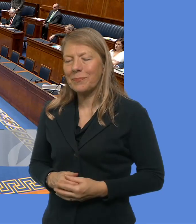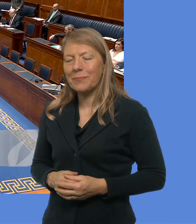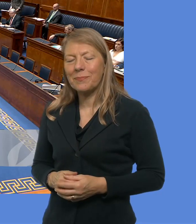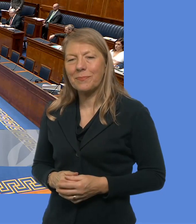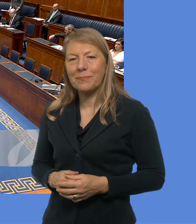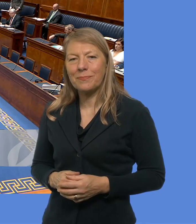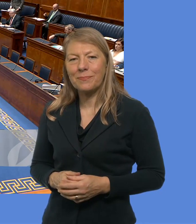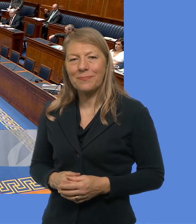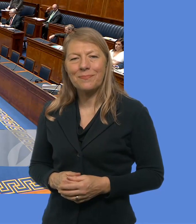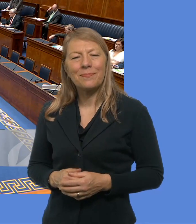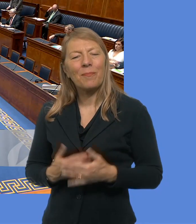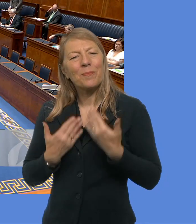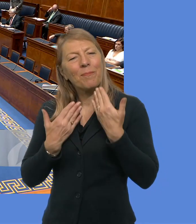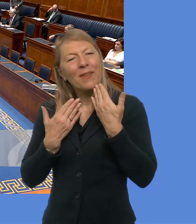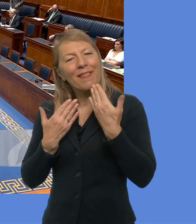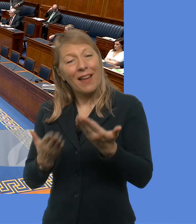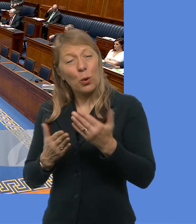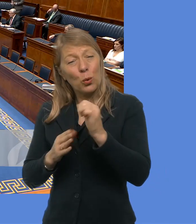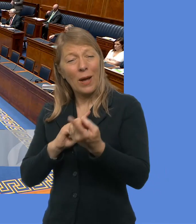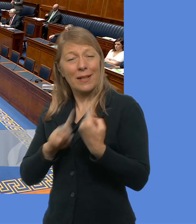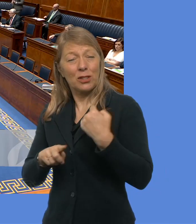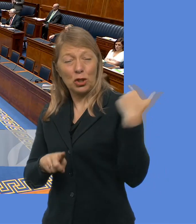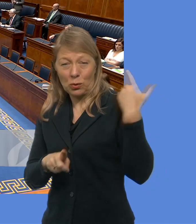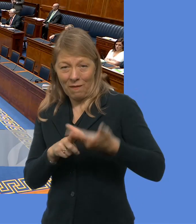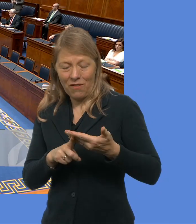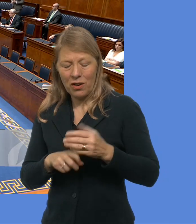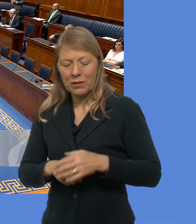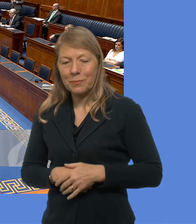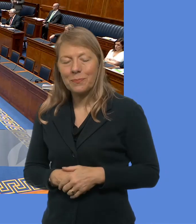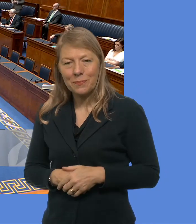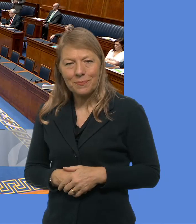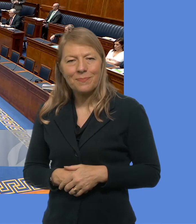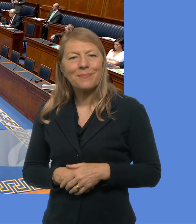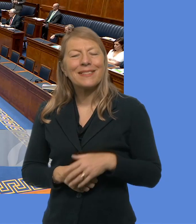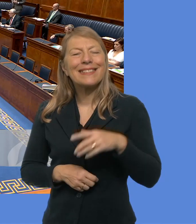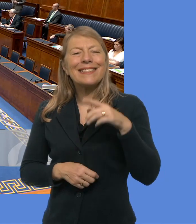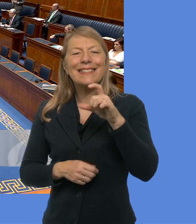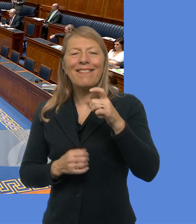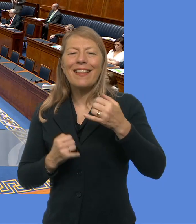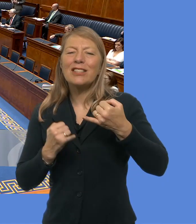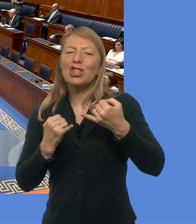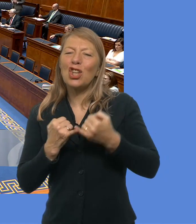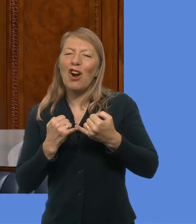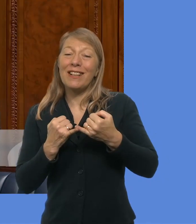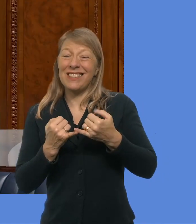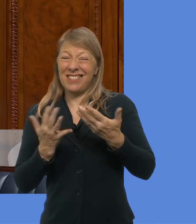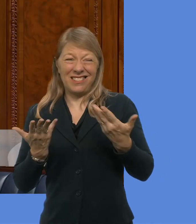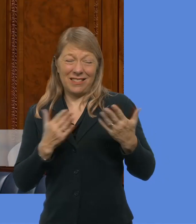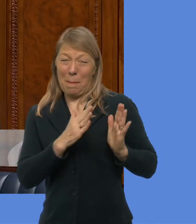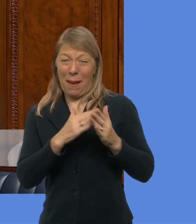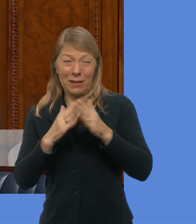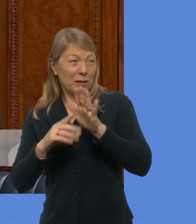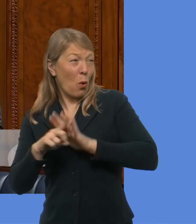And thank the Minister for her answers thus far. In terms of the Civil Service Office estate, how many buildings are